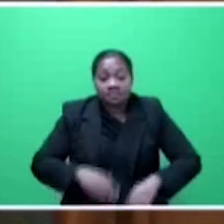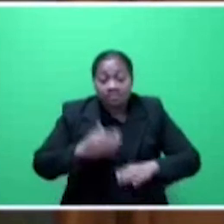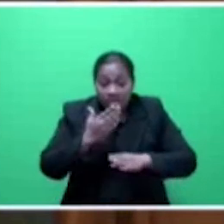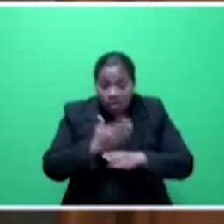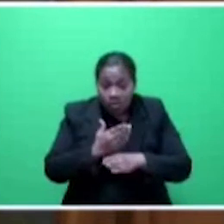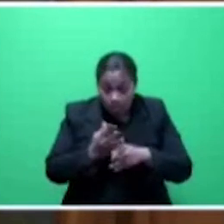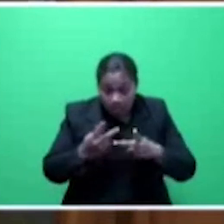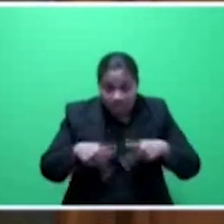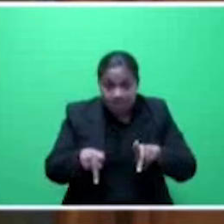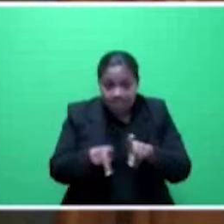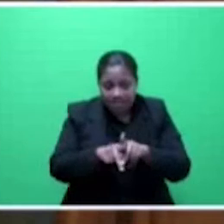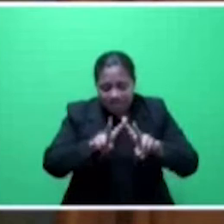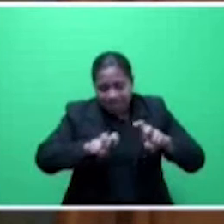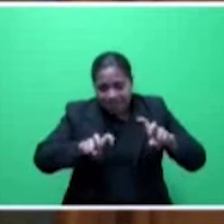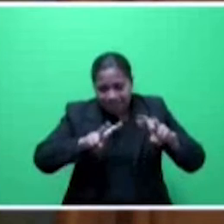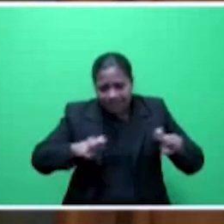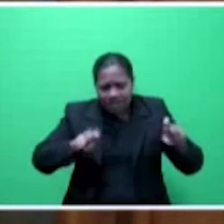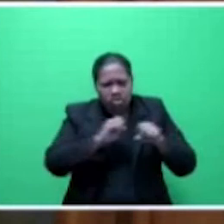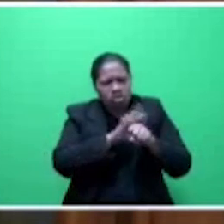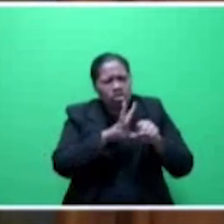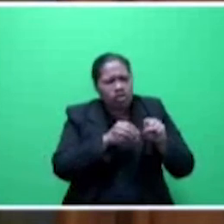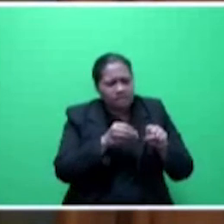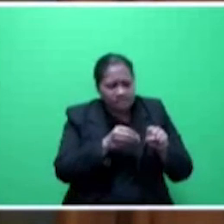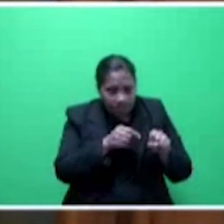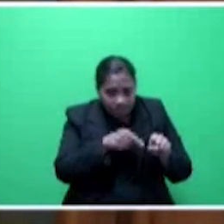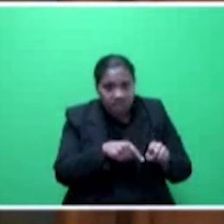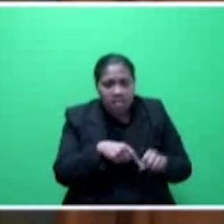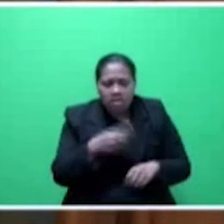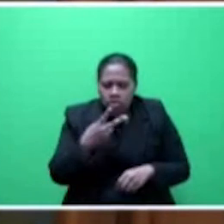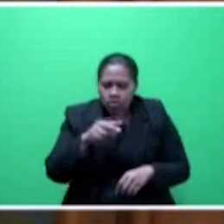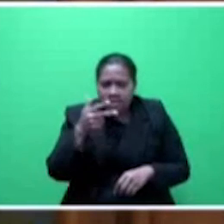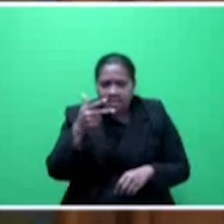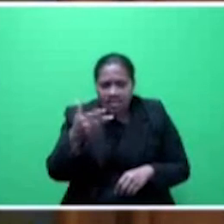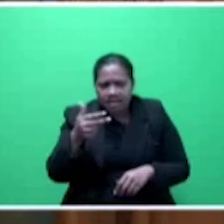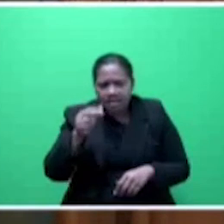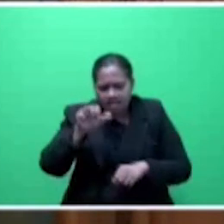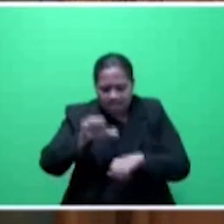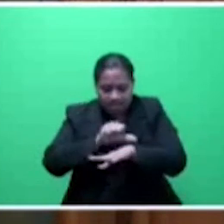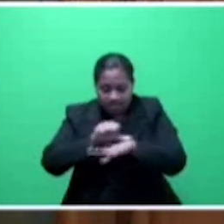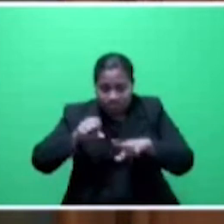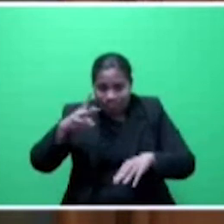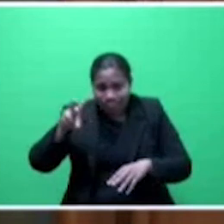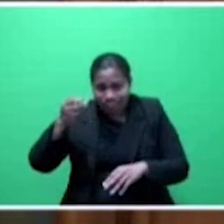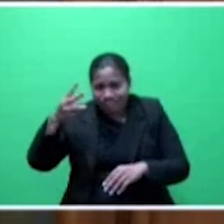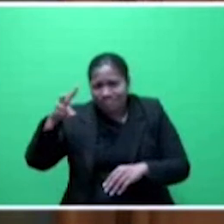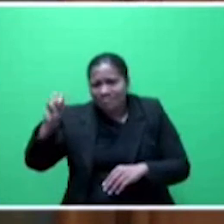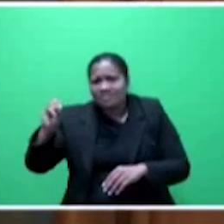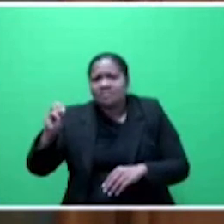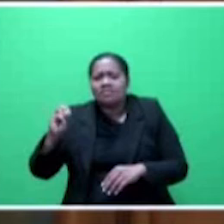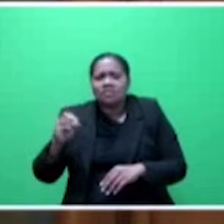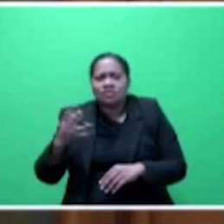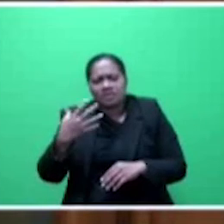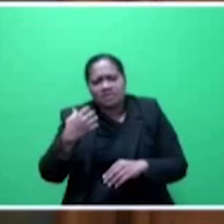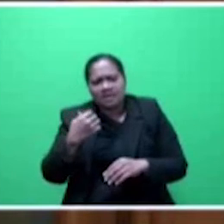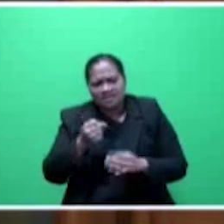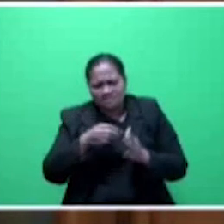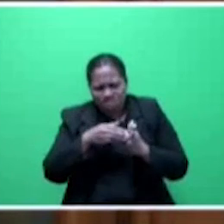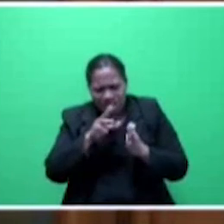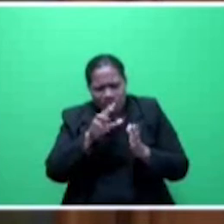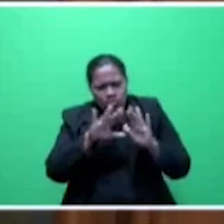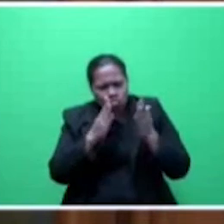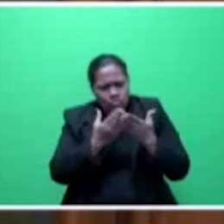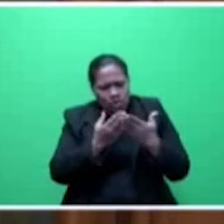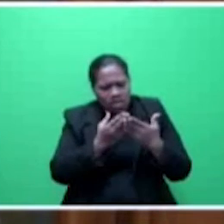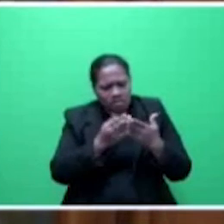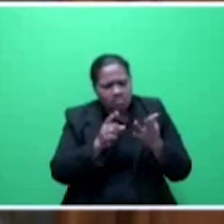on COVID-19, Mr. Speaker said, on the 28th April 2020, we have marked the World OHS Day,